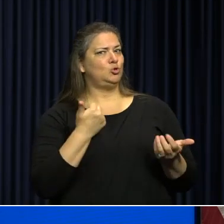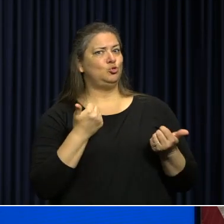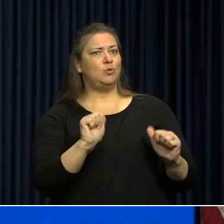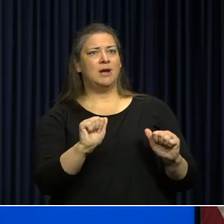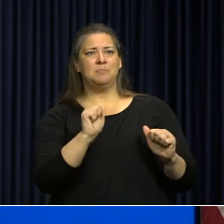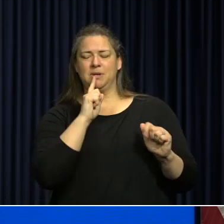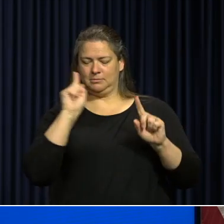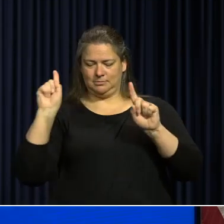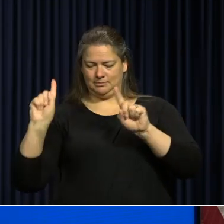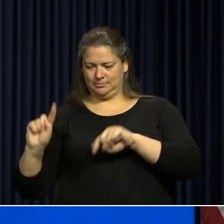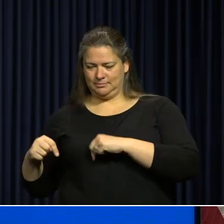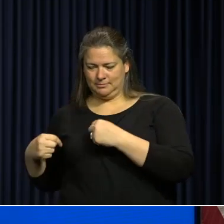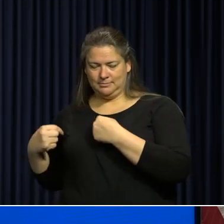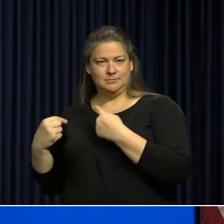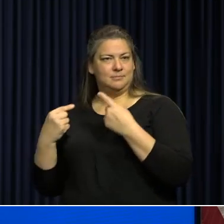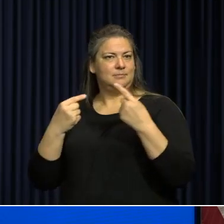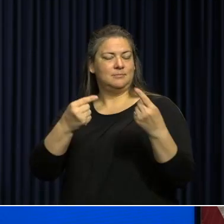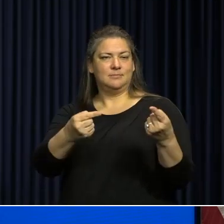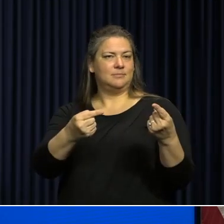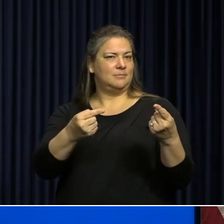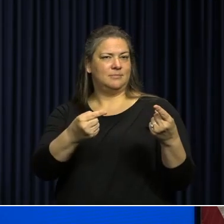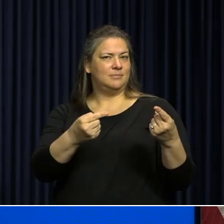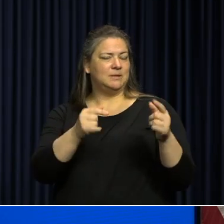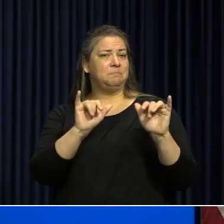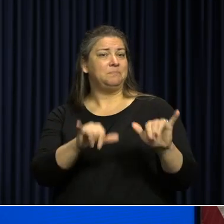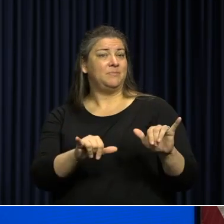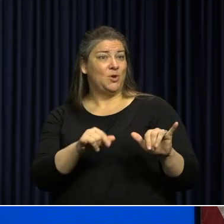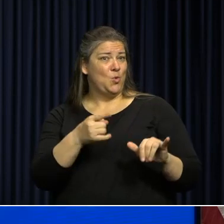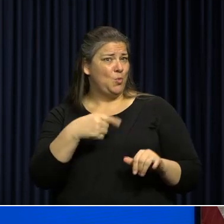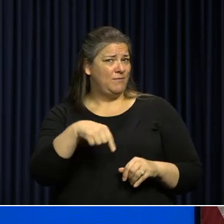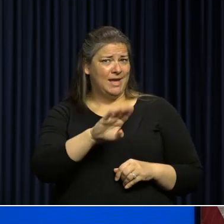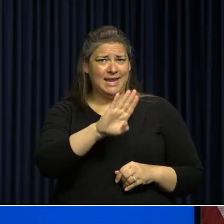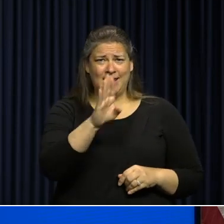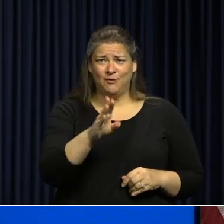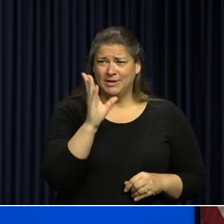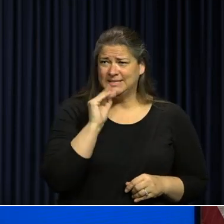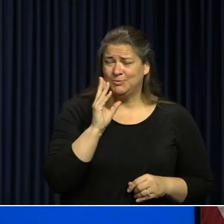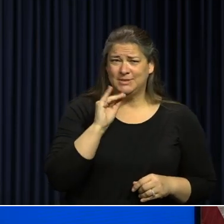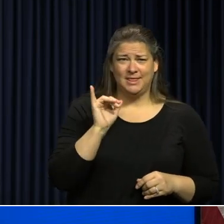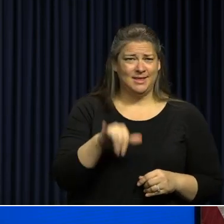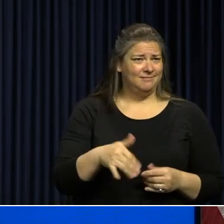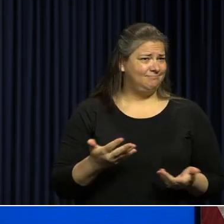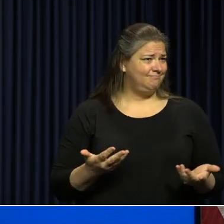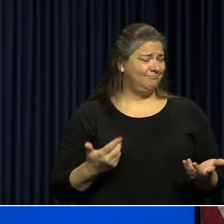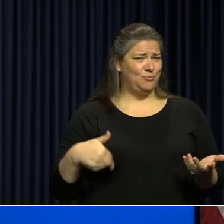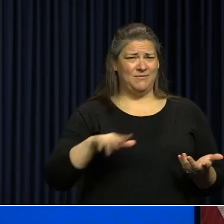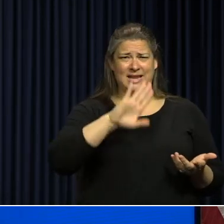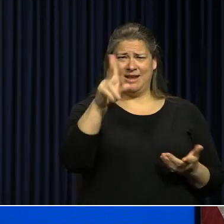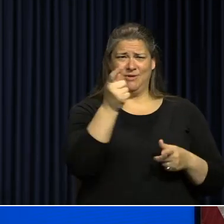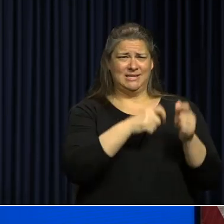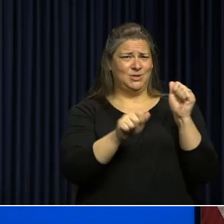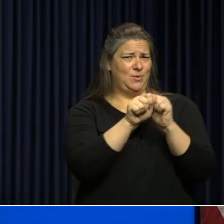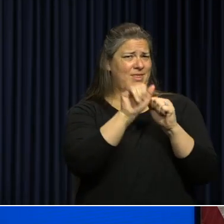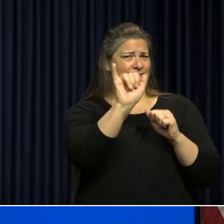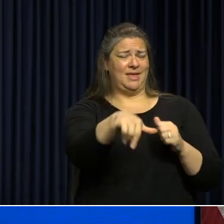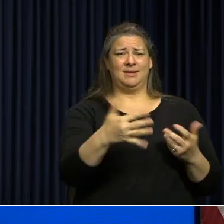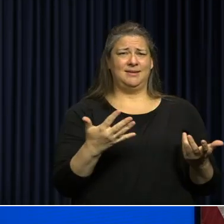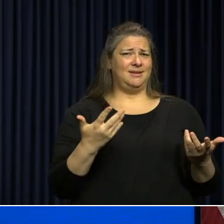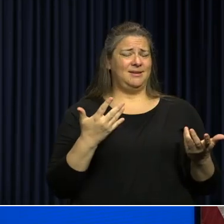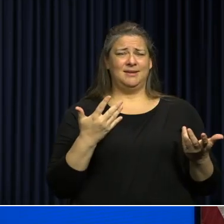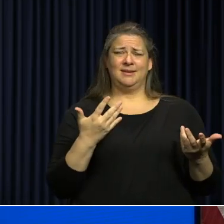the entire time. None of us have ever dealt with something like this. None of us have ever dealt with a